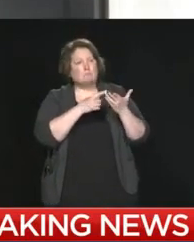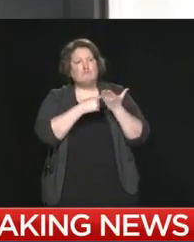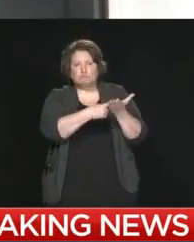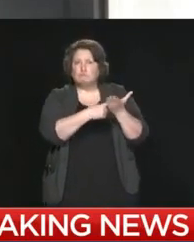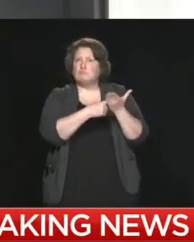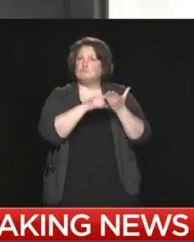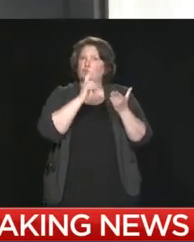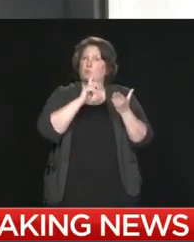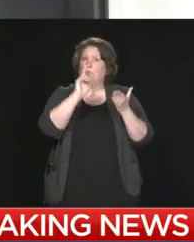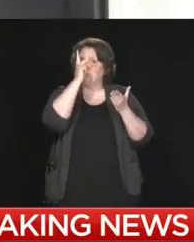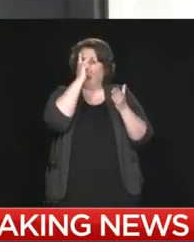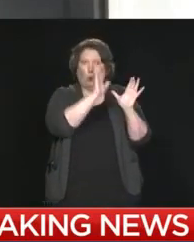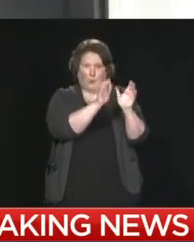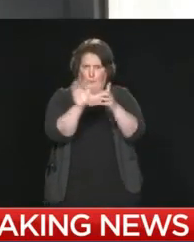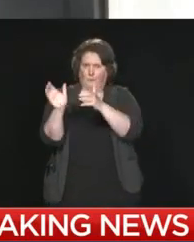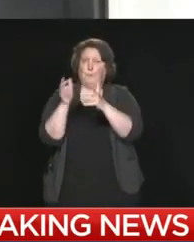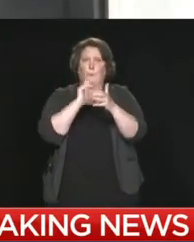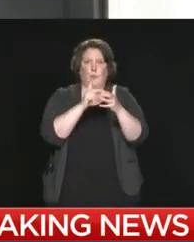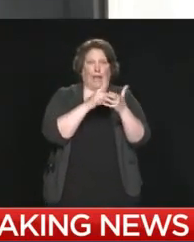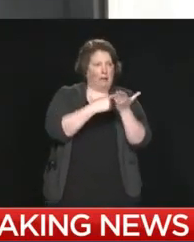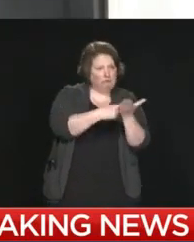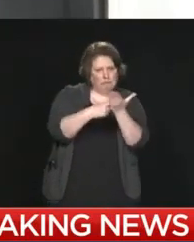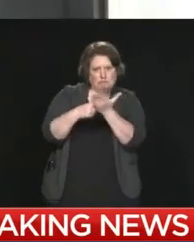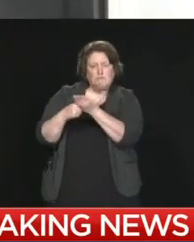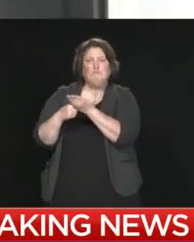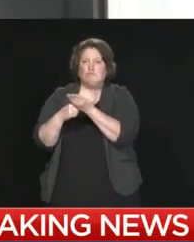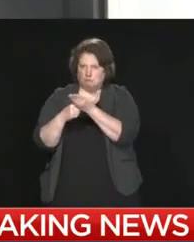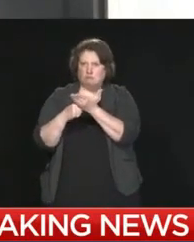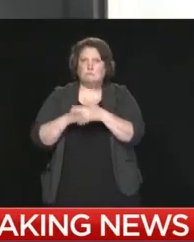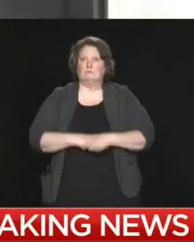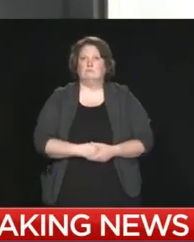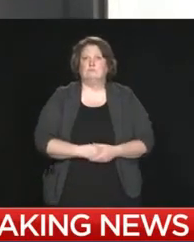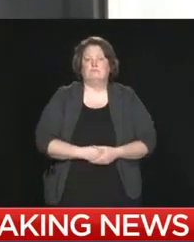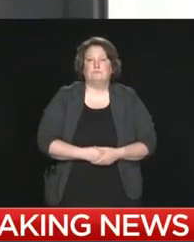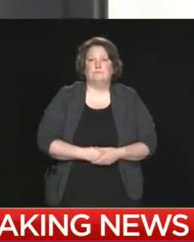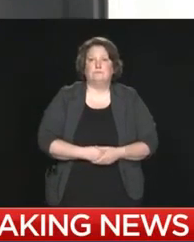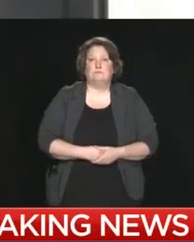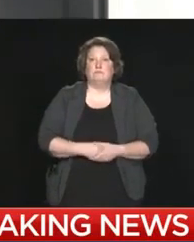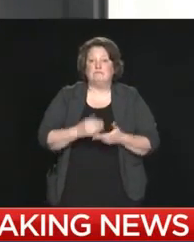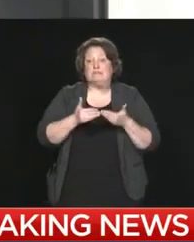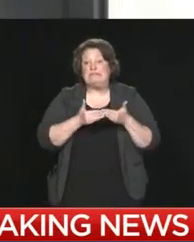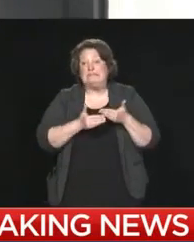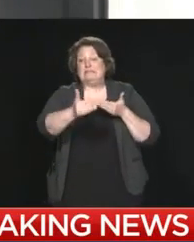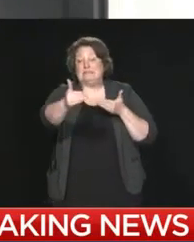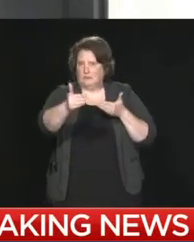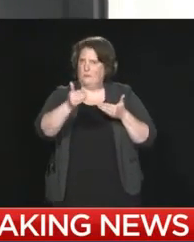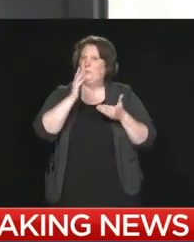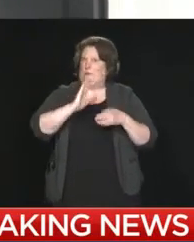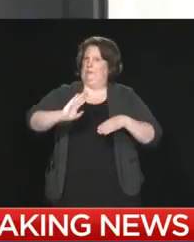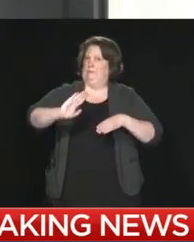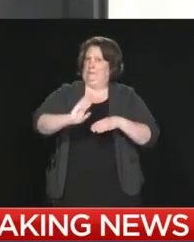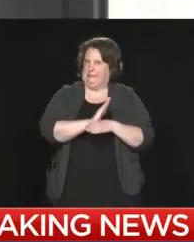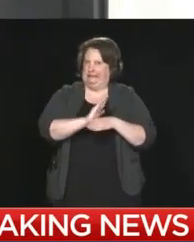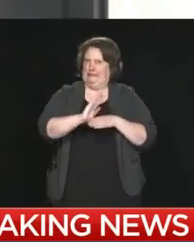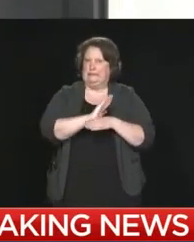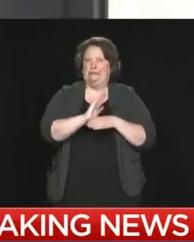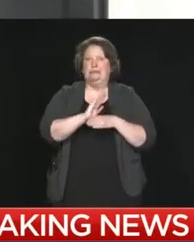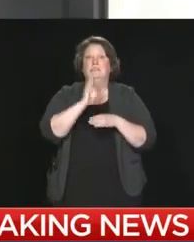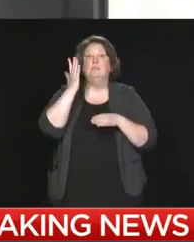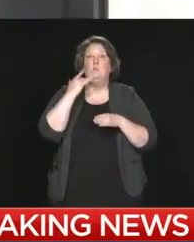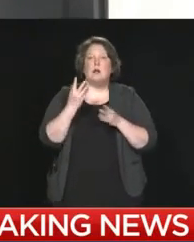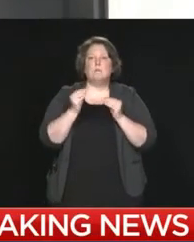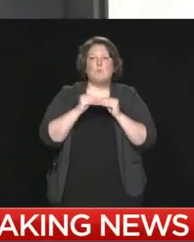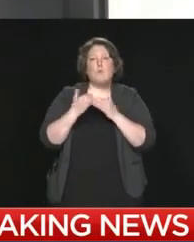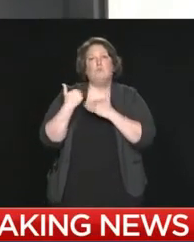support to Canadians. Les prochaines semaines s'annoncent chargées alors qu'on commence à reprendre certaines activités. The next few weeks will be filled